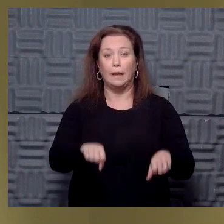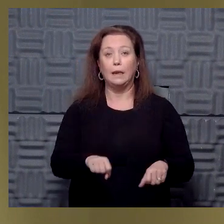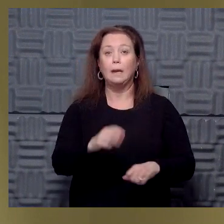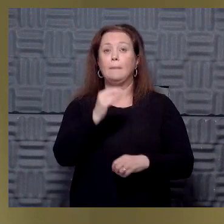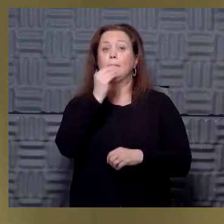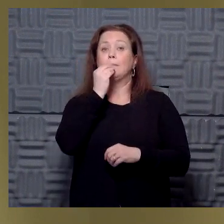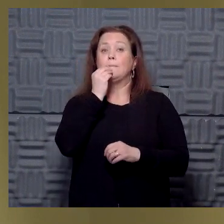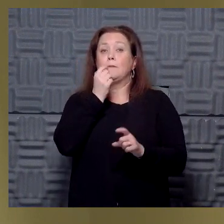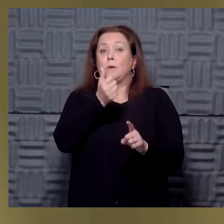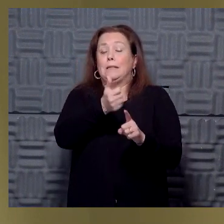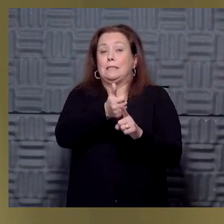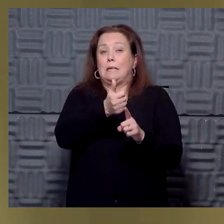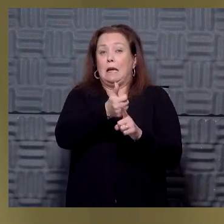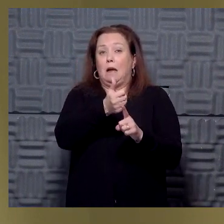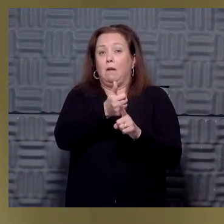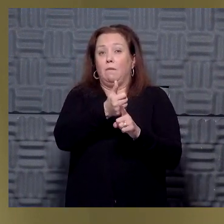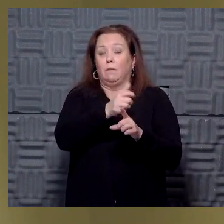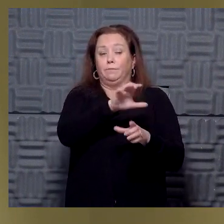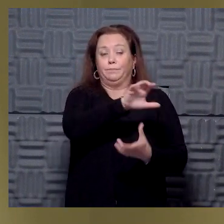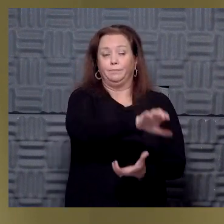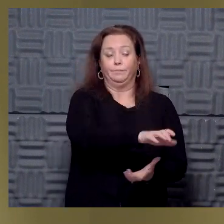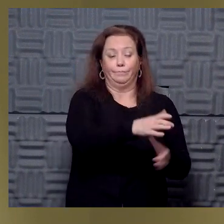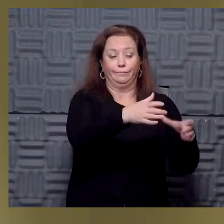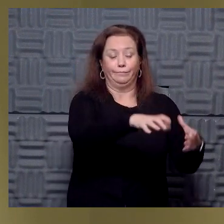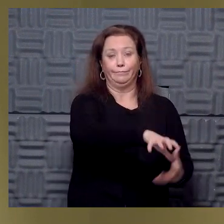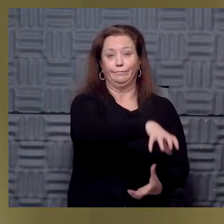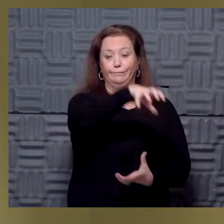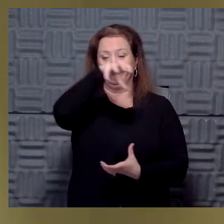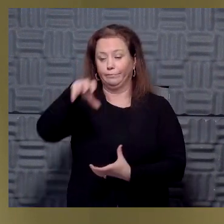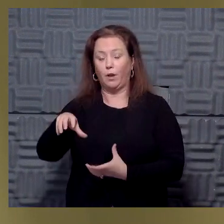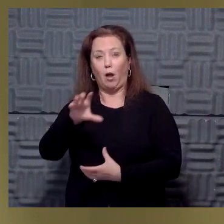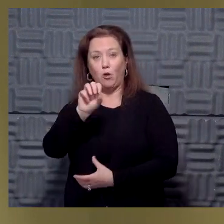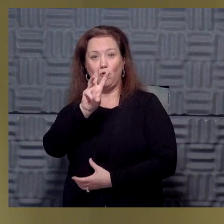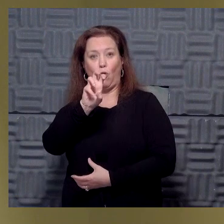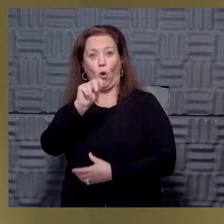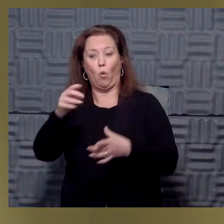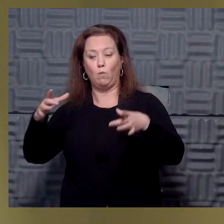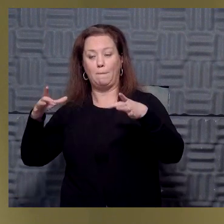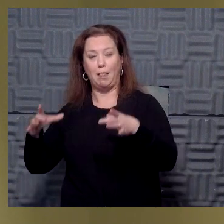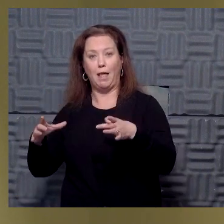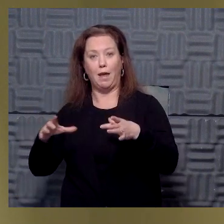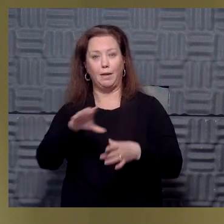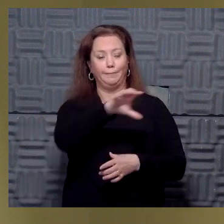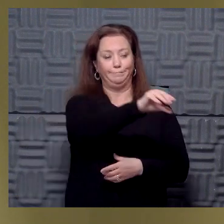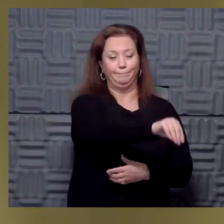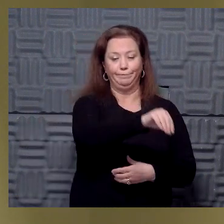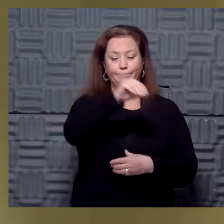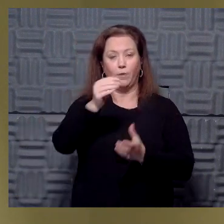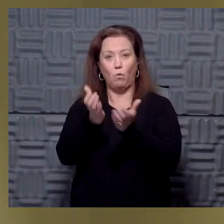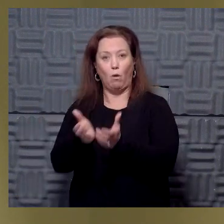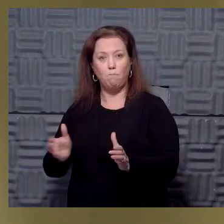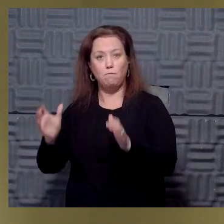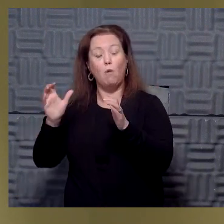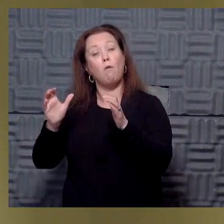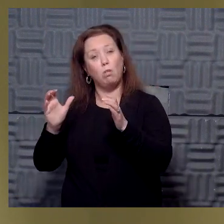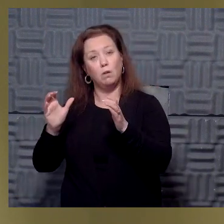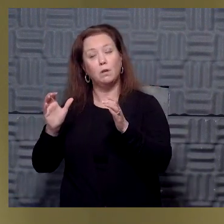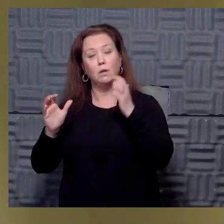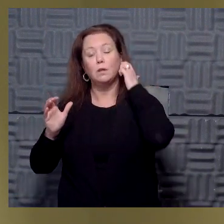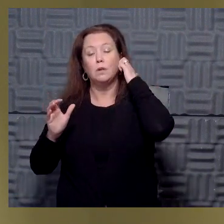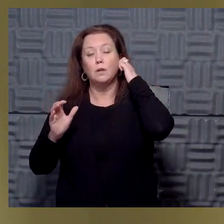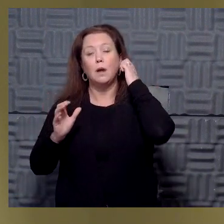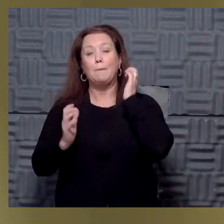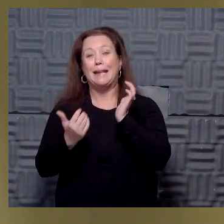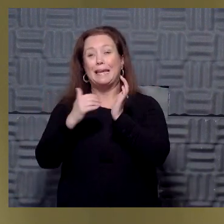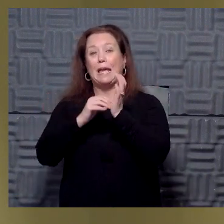food itself on your own plate or your own bowl. But I think the last thing we need to do then is